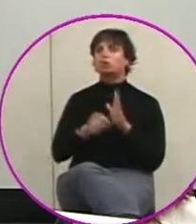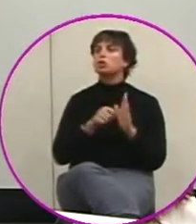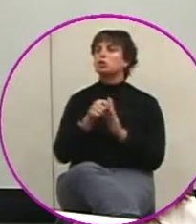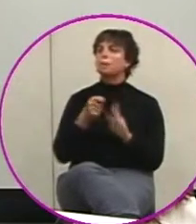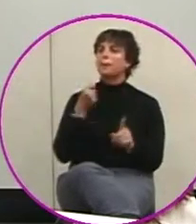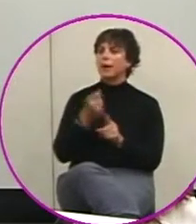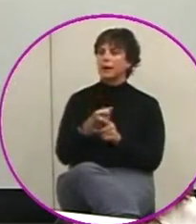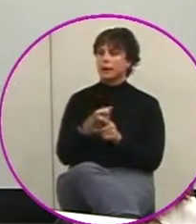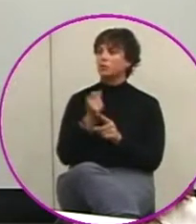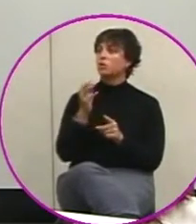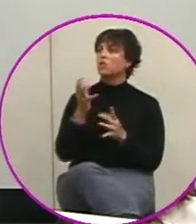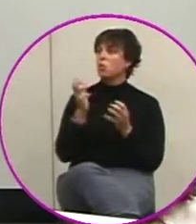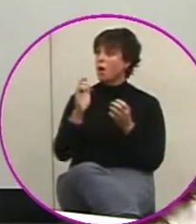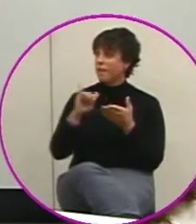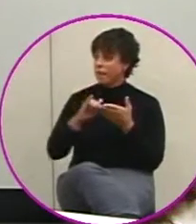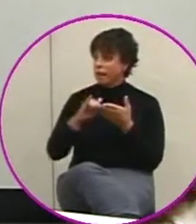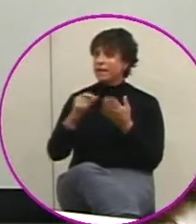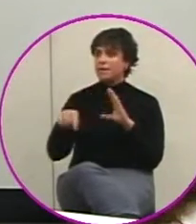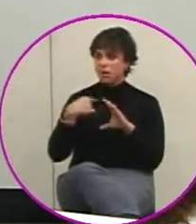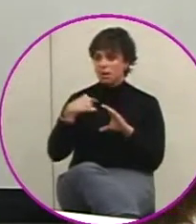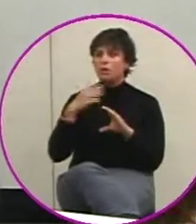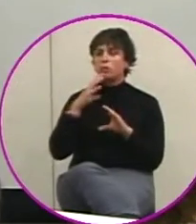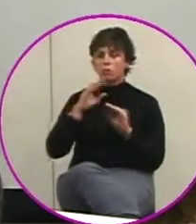So if you want that, email me and we can get you that.